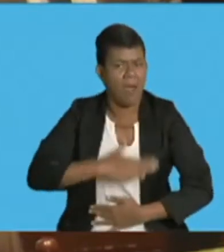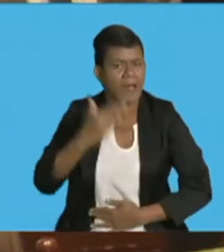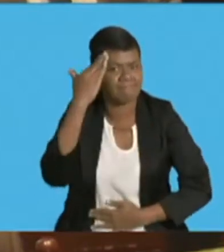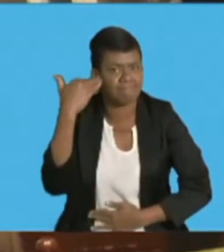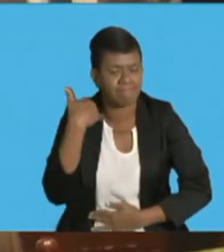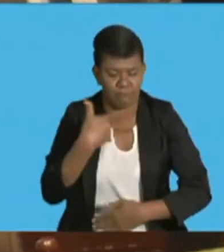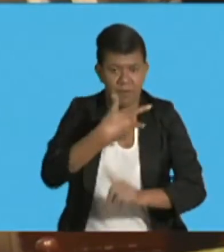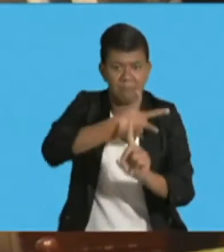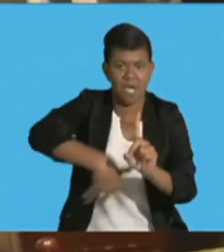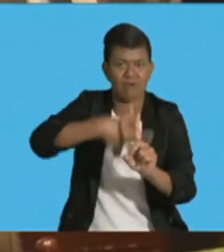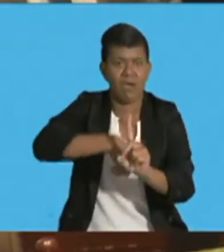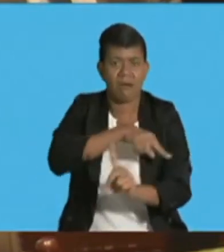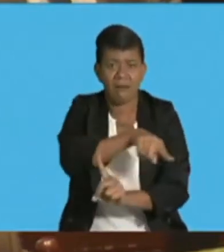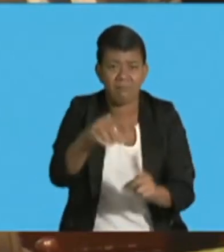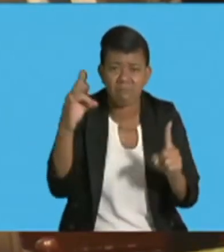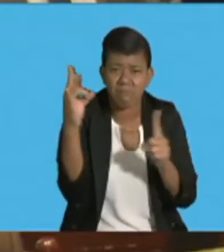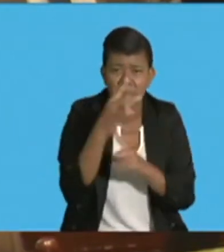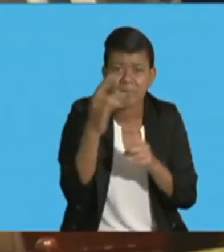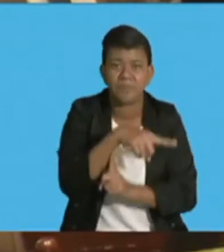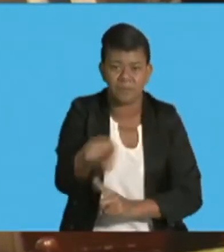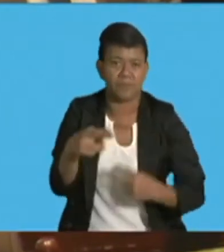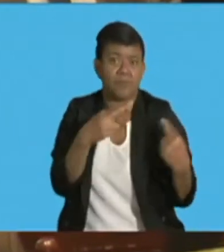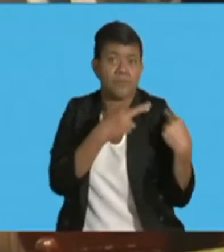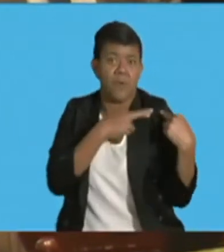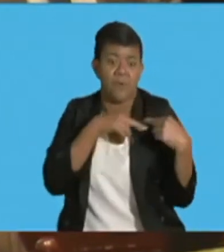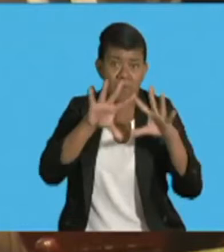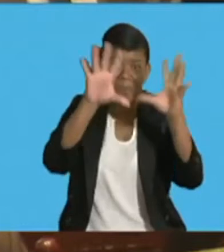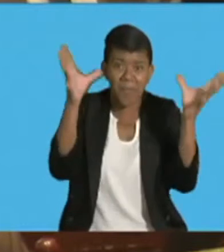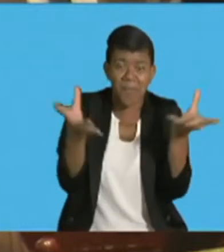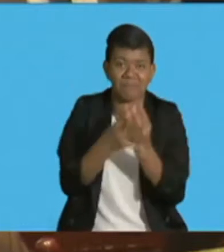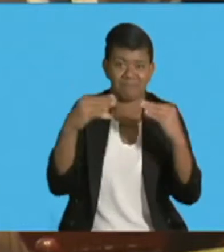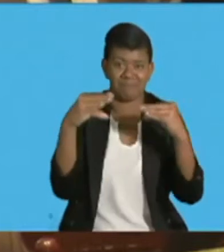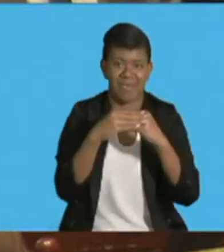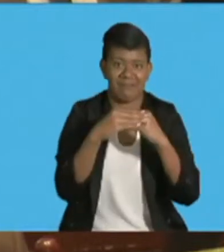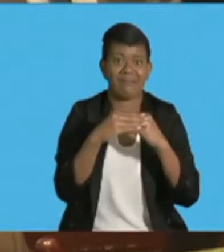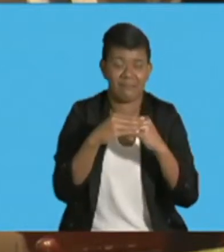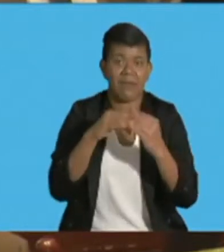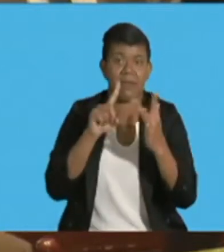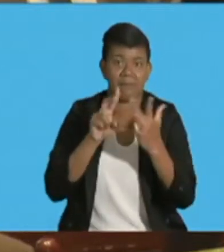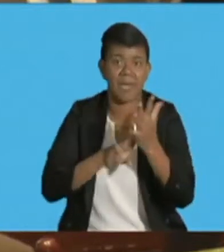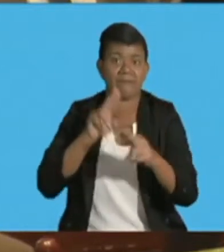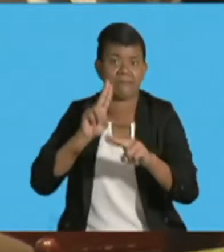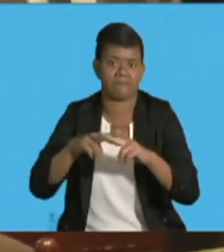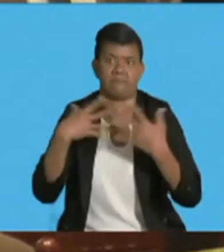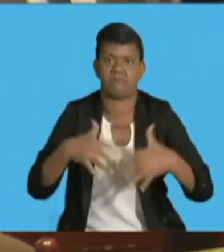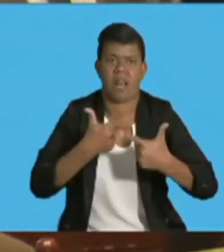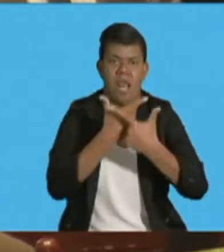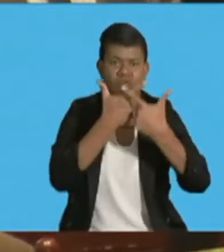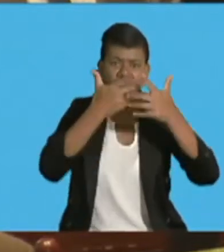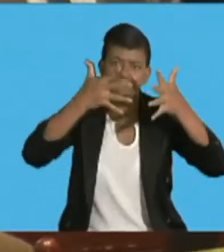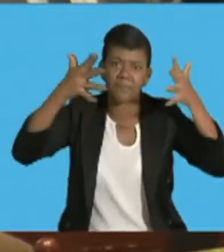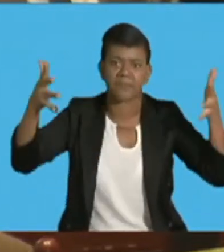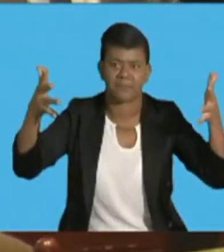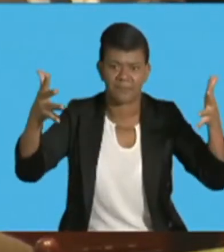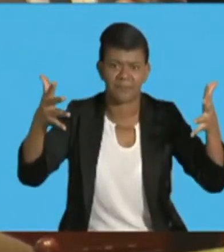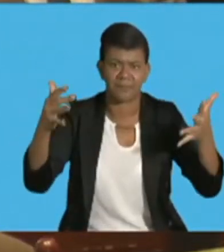international undertaking. The World Bank and the IMF combined are the world's largest public international financial institutions in terms of the dollar